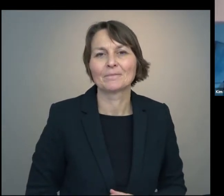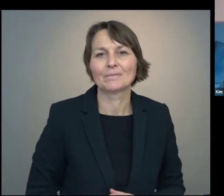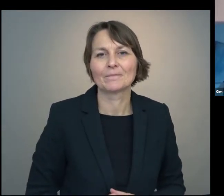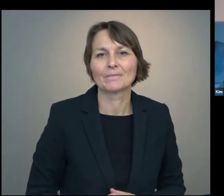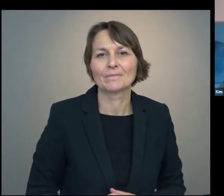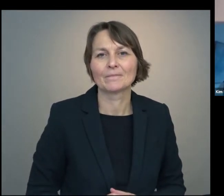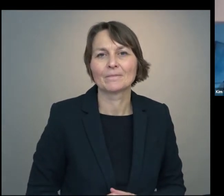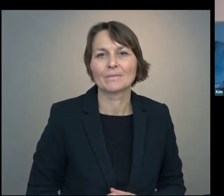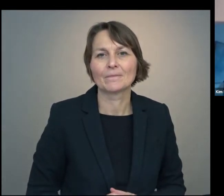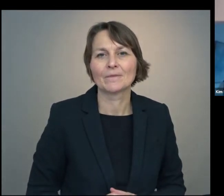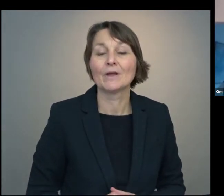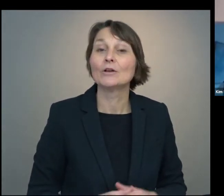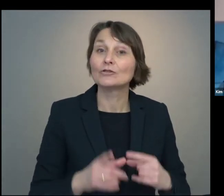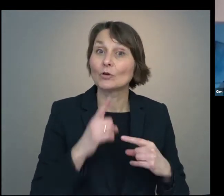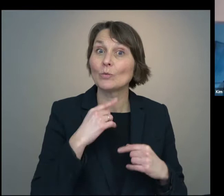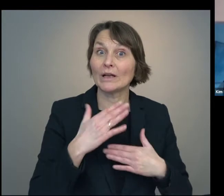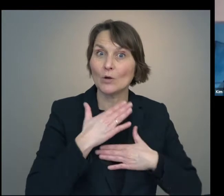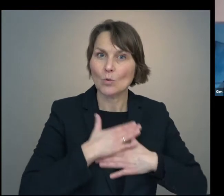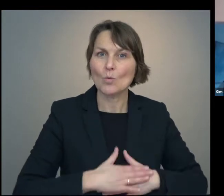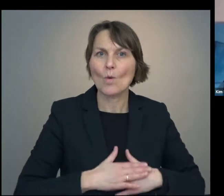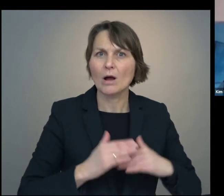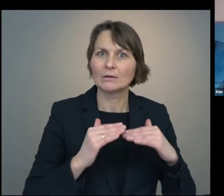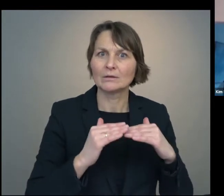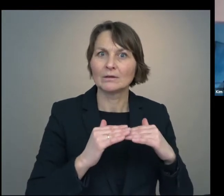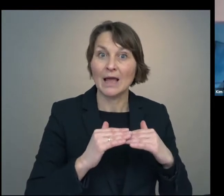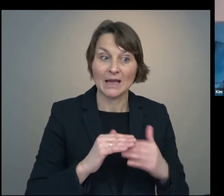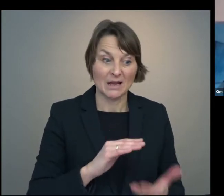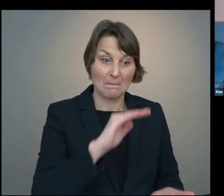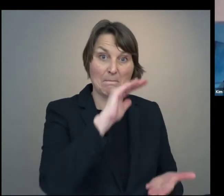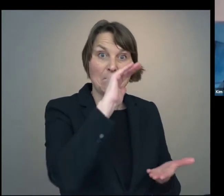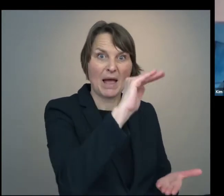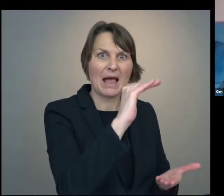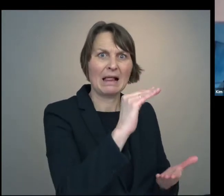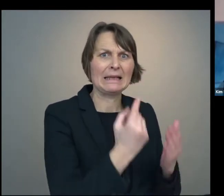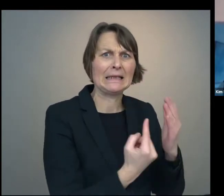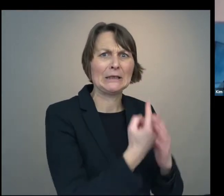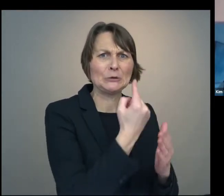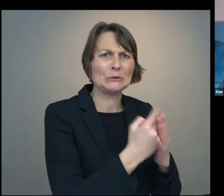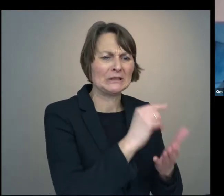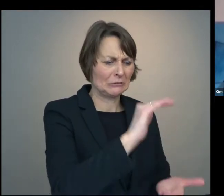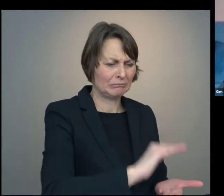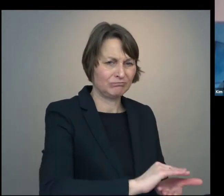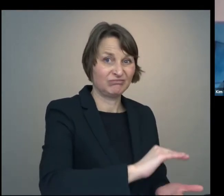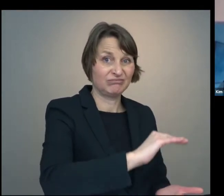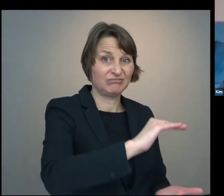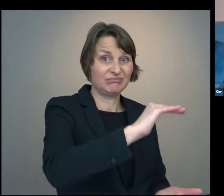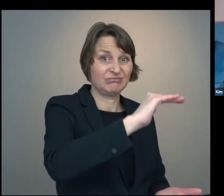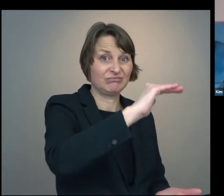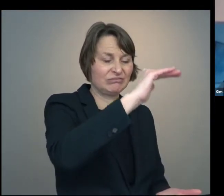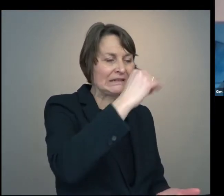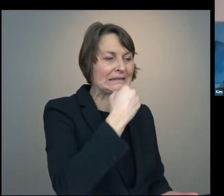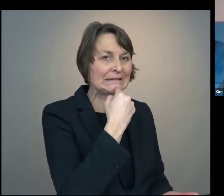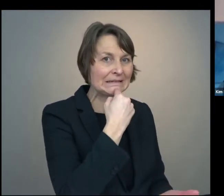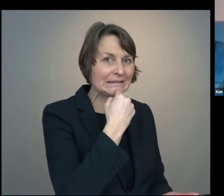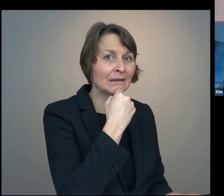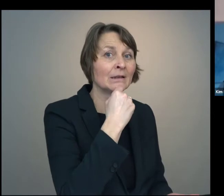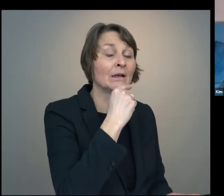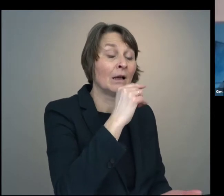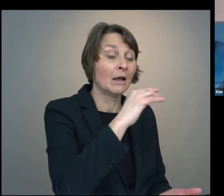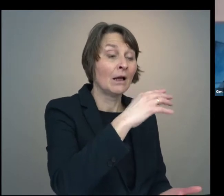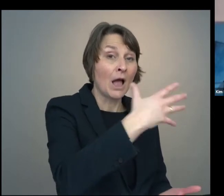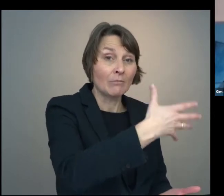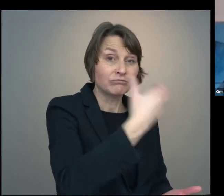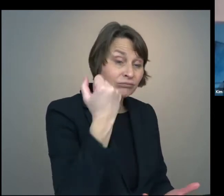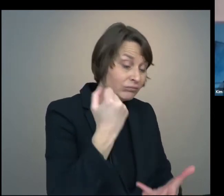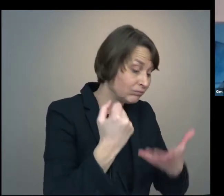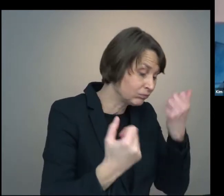like to get to the bottom of the pile, we've actually started a bot that starts from back in the day